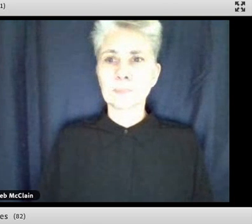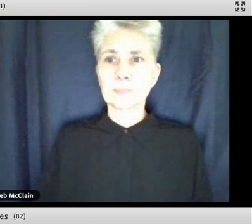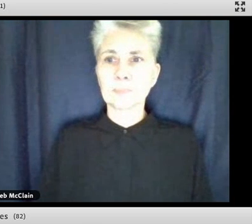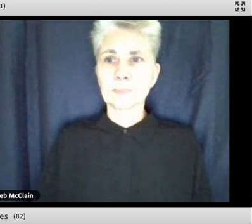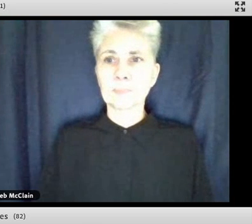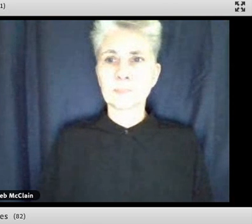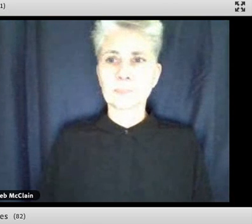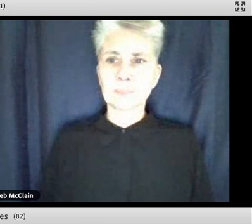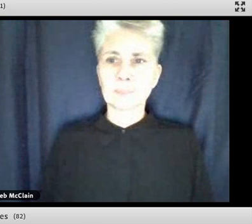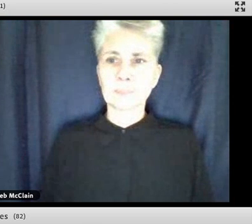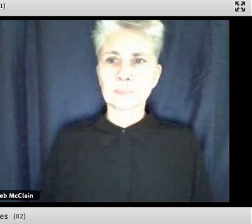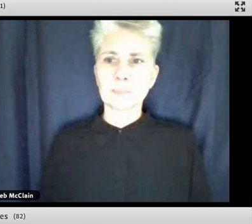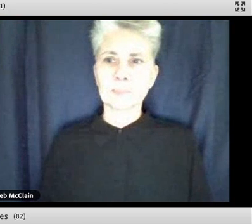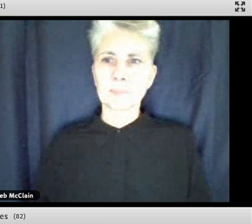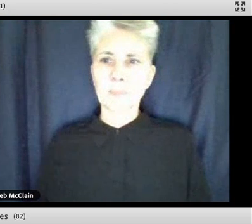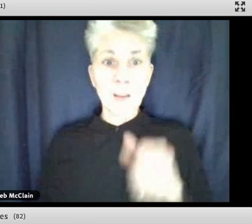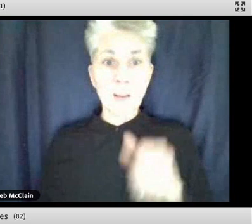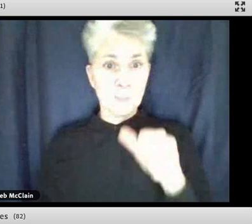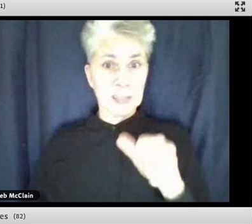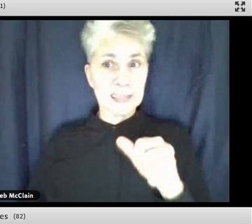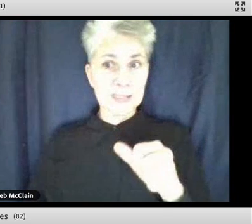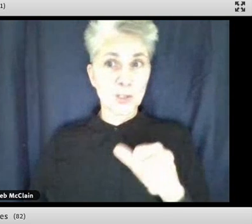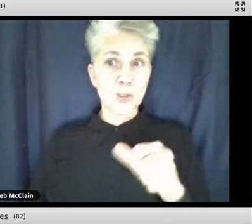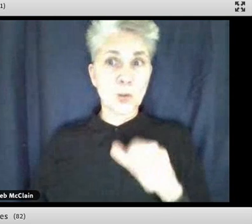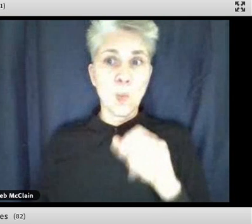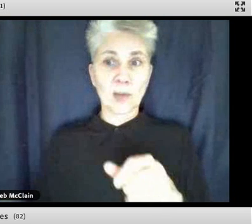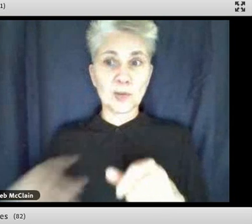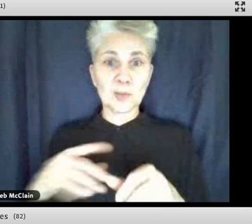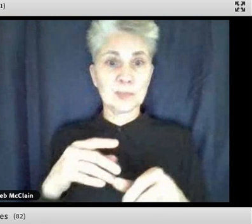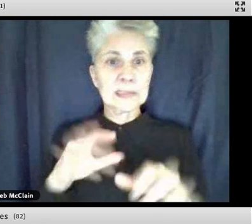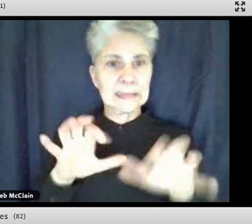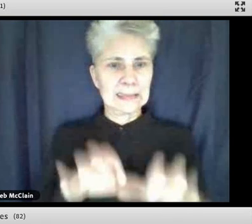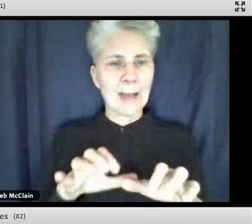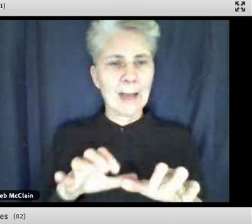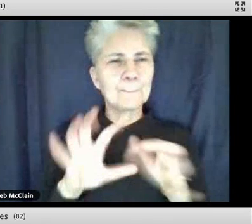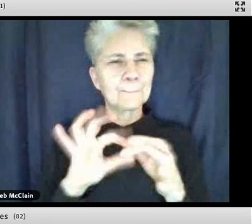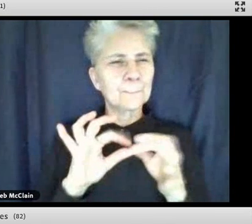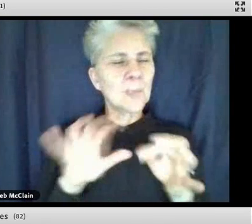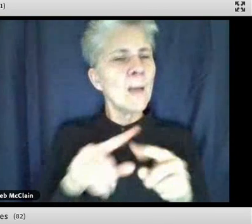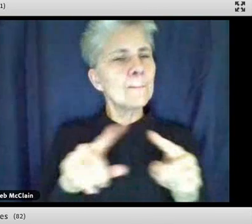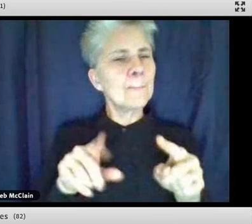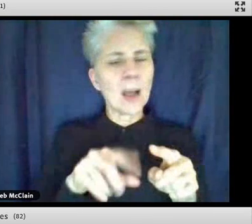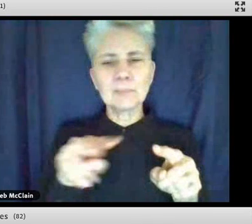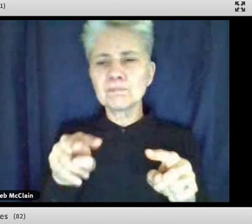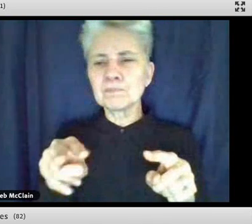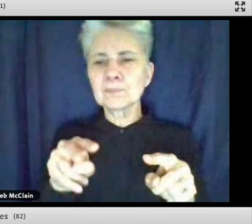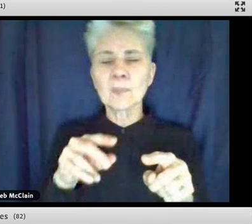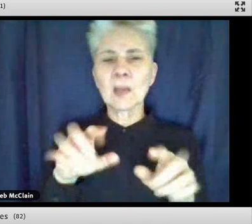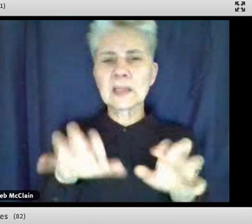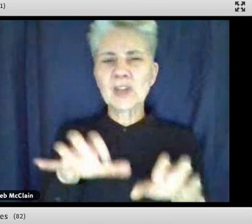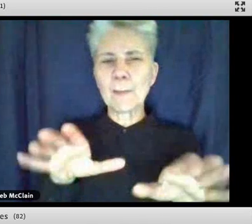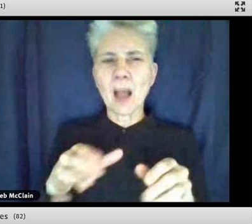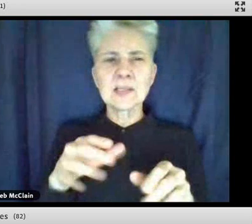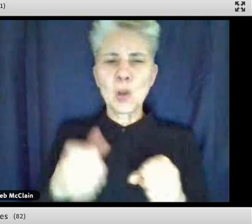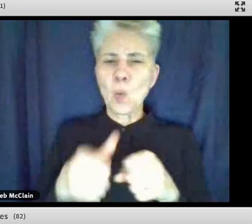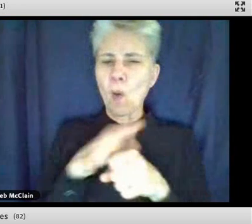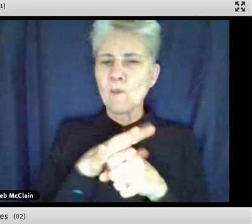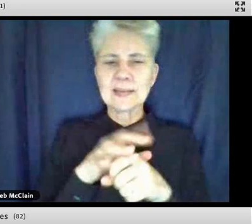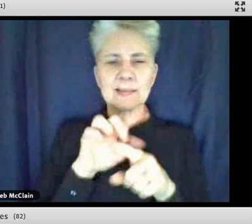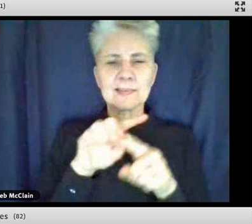And I'm going to keep going while you type, and I will mention what's in the chat box. But coronavirus is no different than any information that